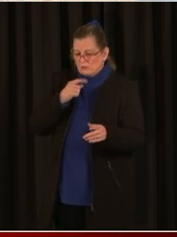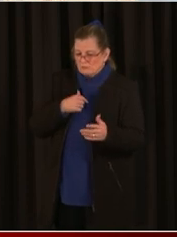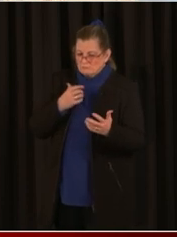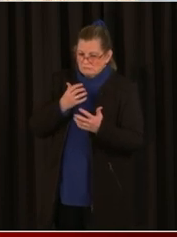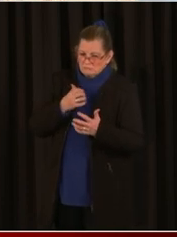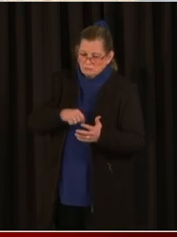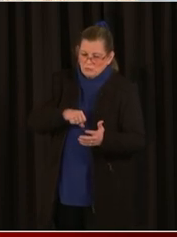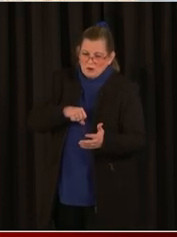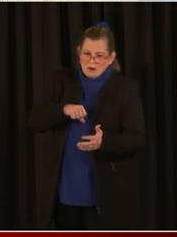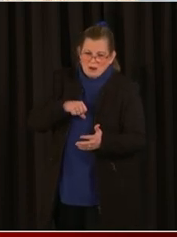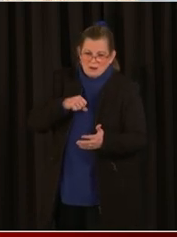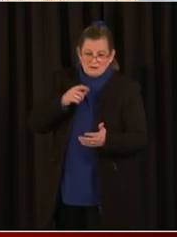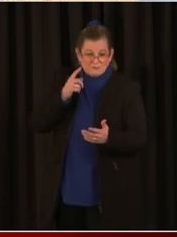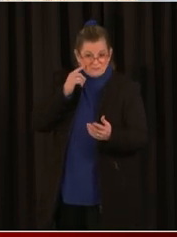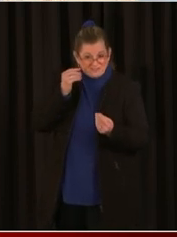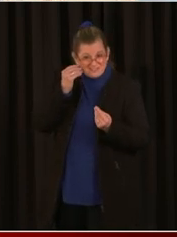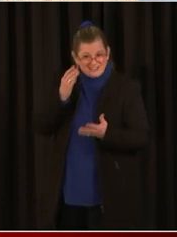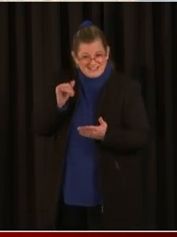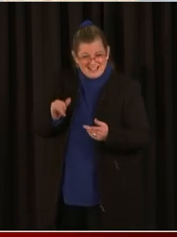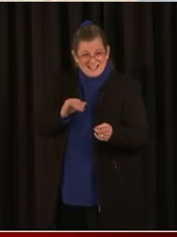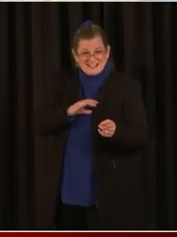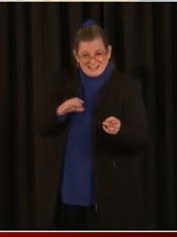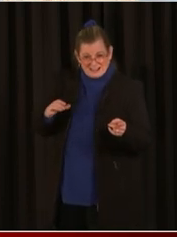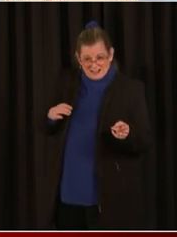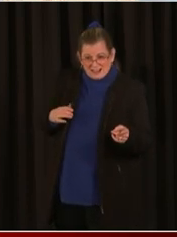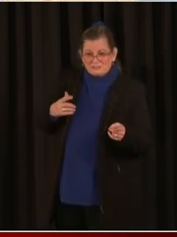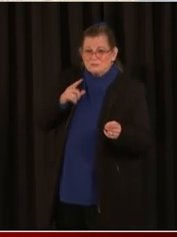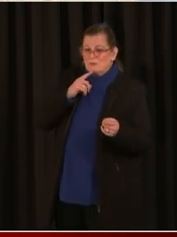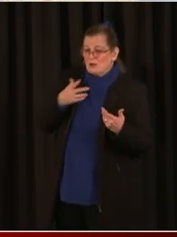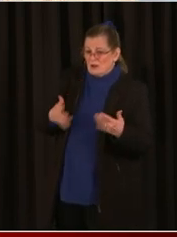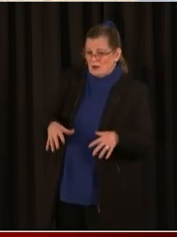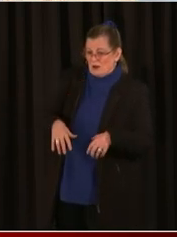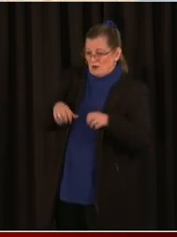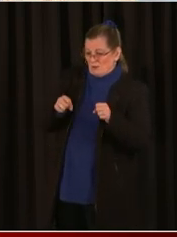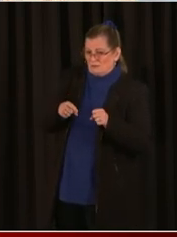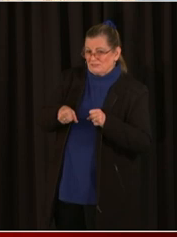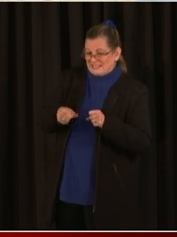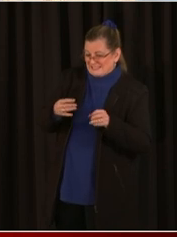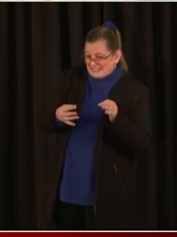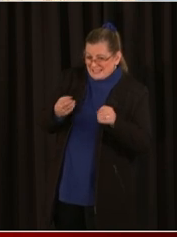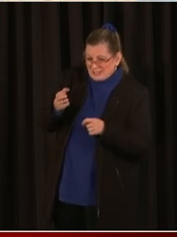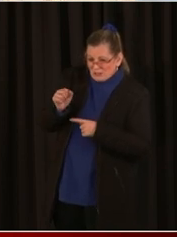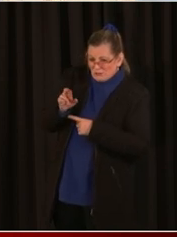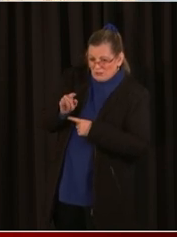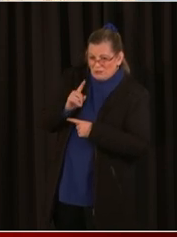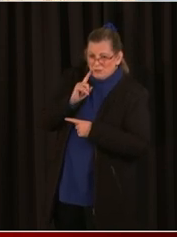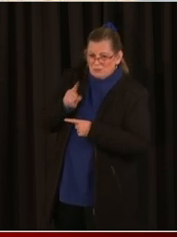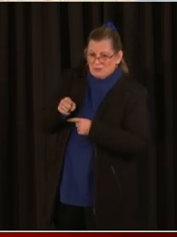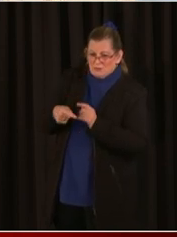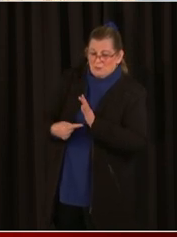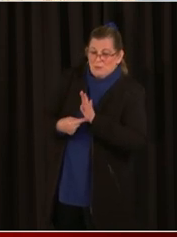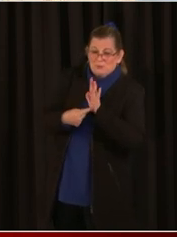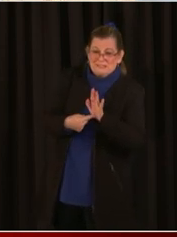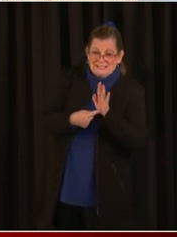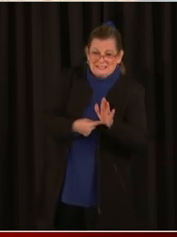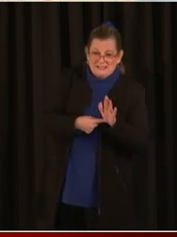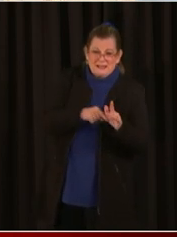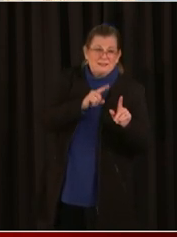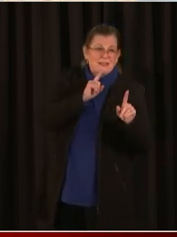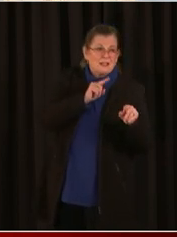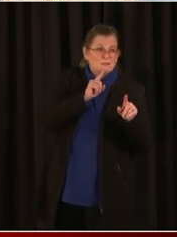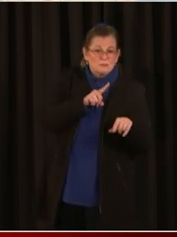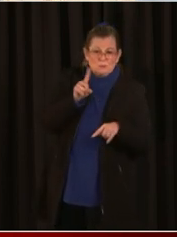am very proud of this information. The council will hold its hearing. The city administrator will present and